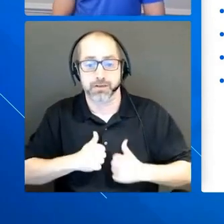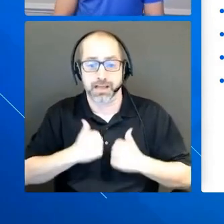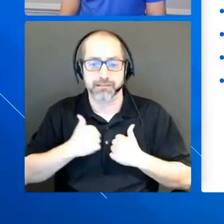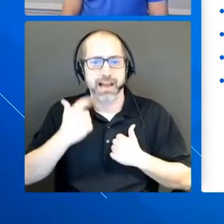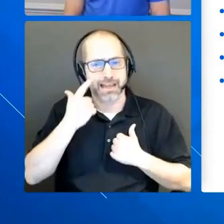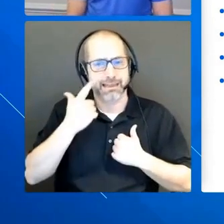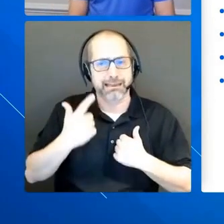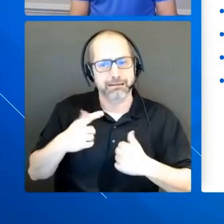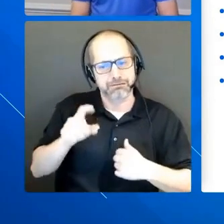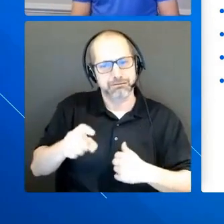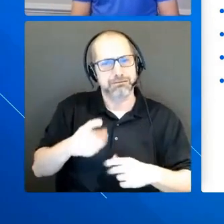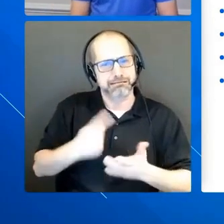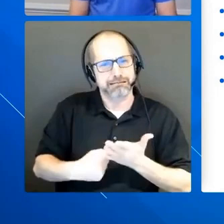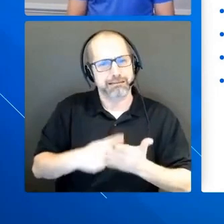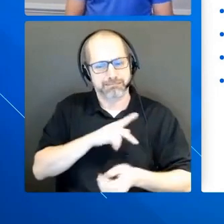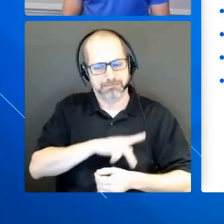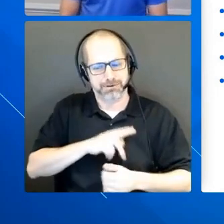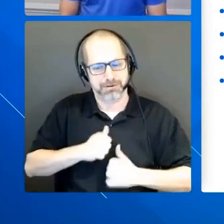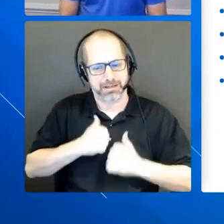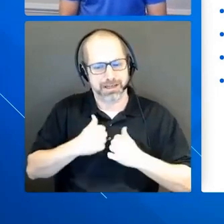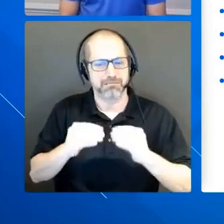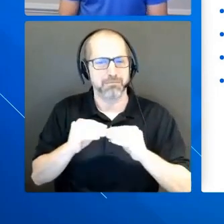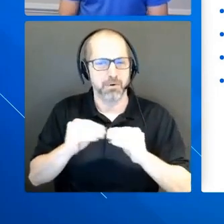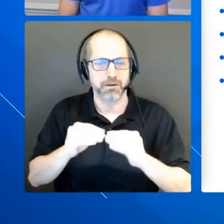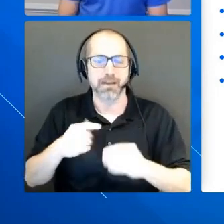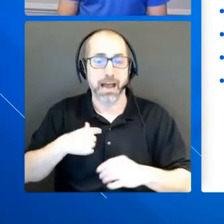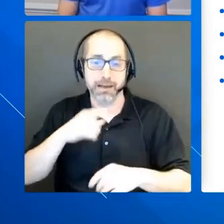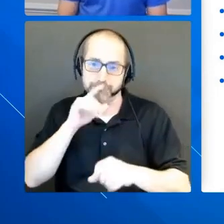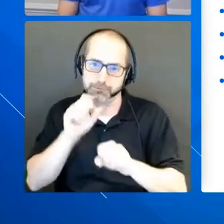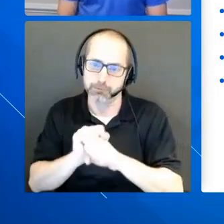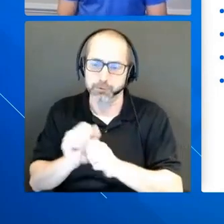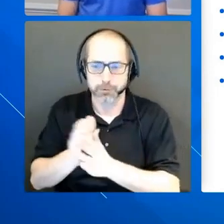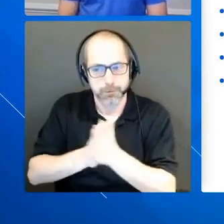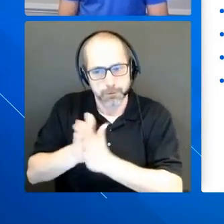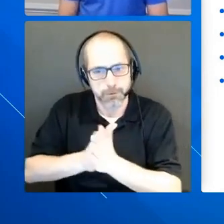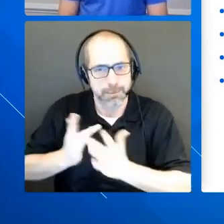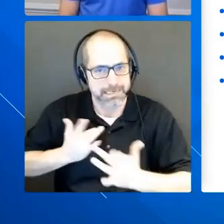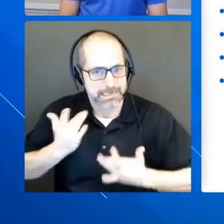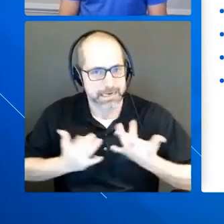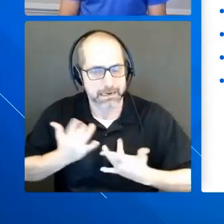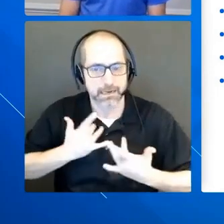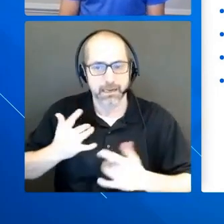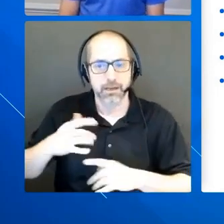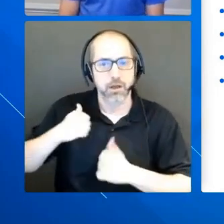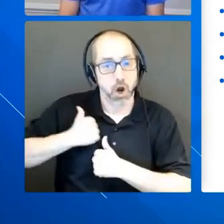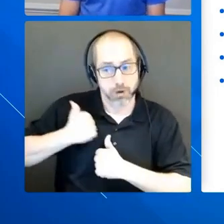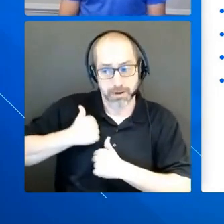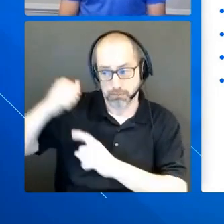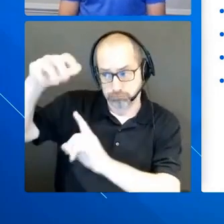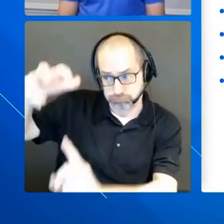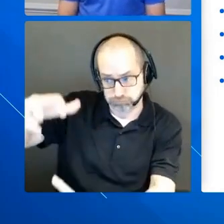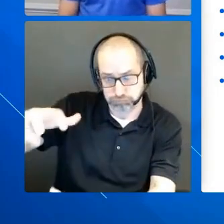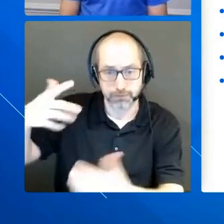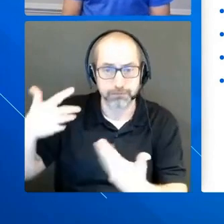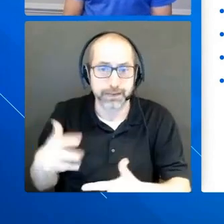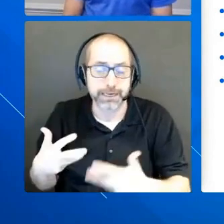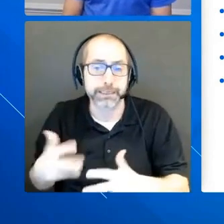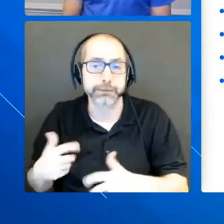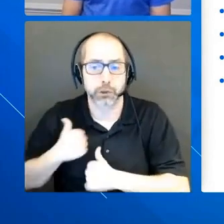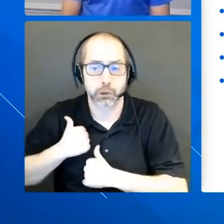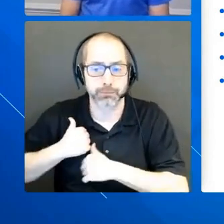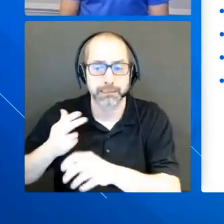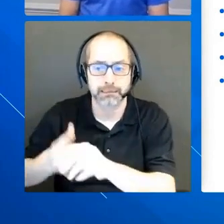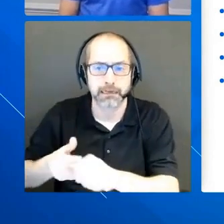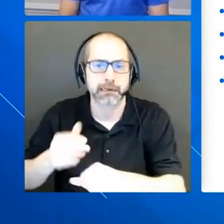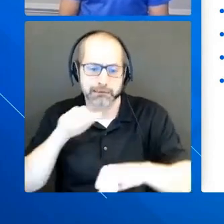like it. I'm a bit of an adrenaline junkie. I was a paratrooper in the Army. I was a rock climber. I even competed. That picture isn't me, but you get the